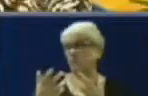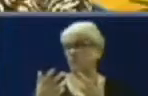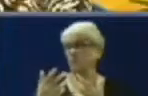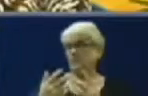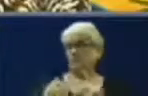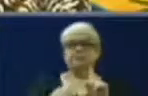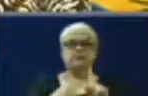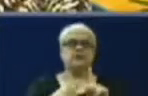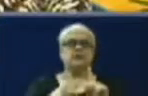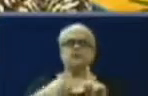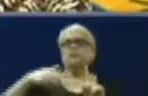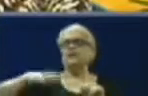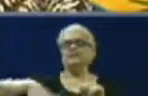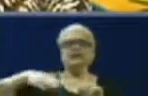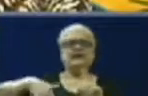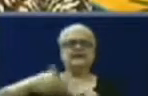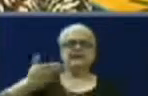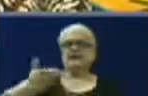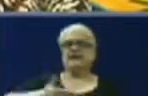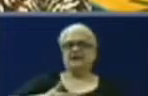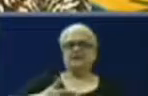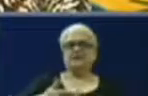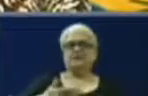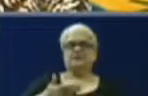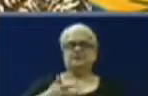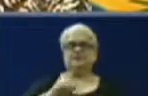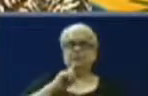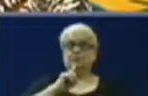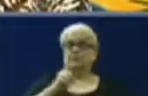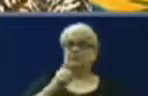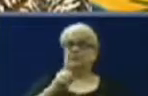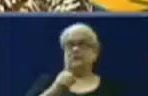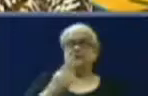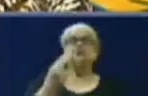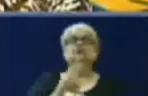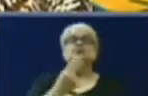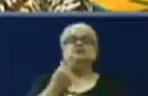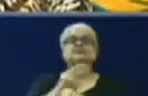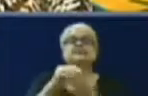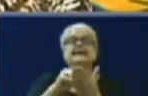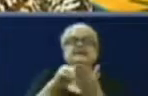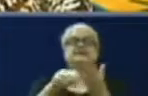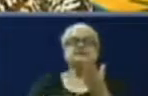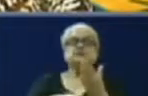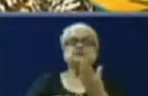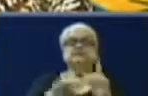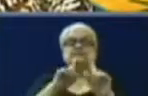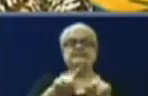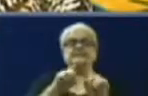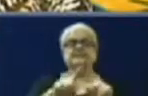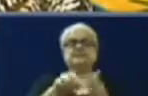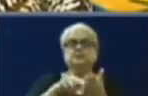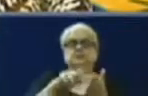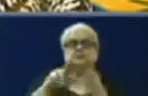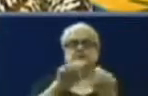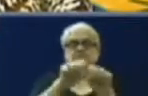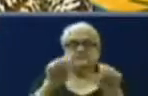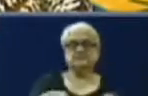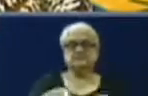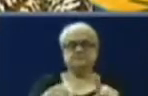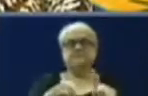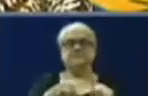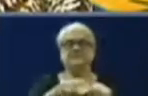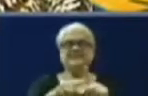We haven't hired any. What we've been doing is really utilizing our student attendance referral system, which is a technology we use to